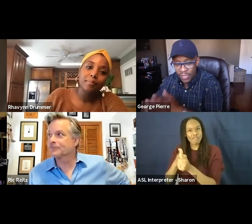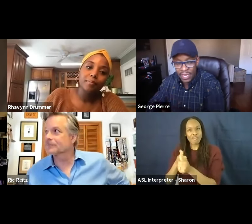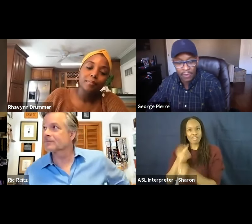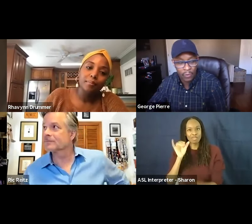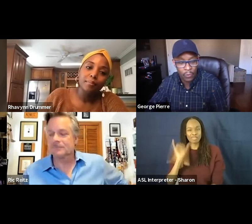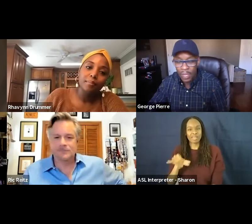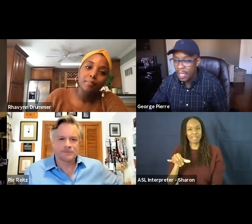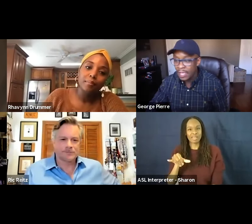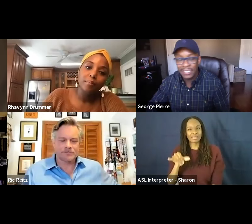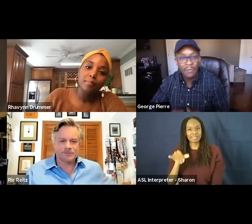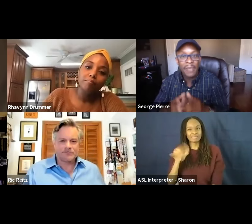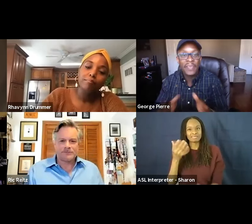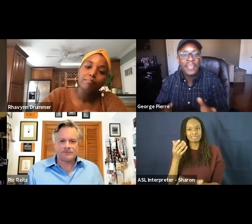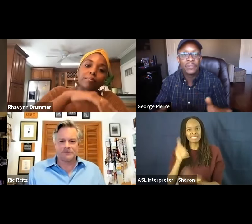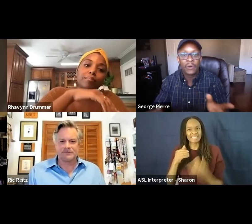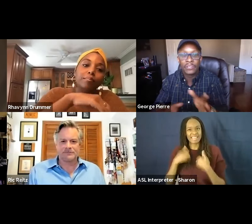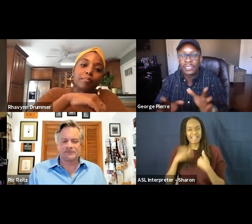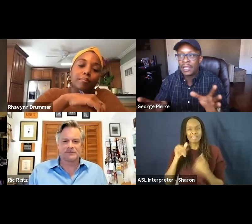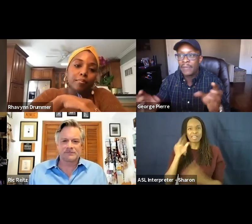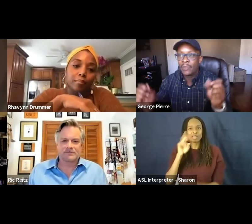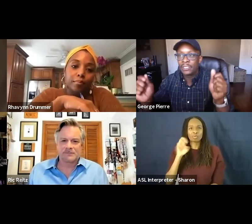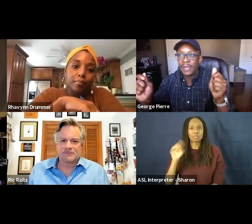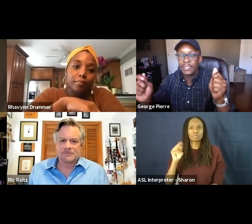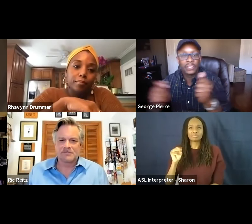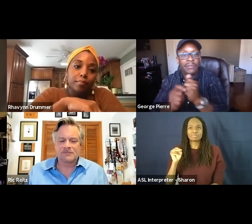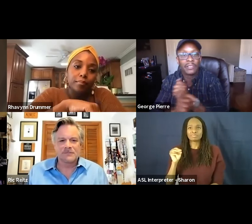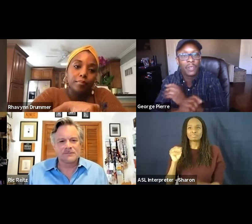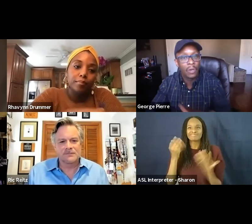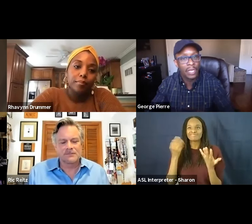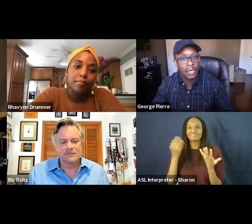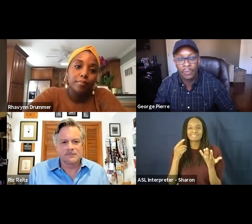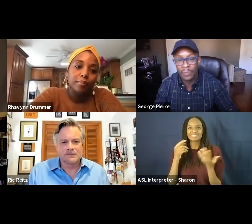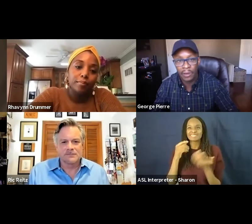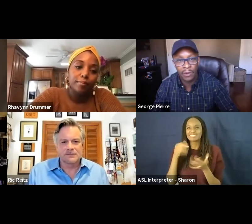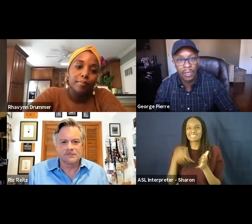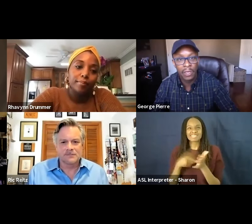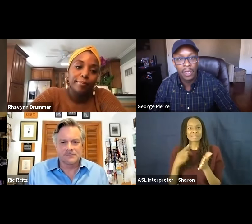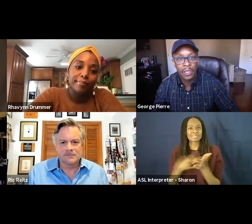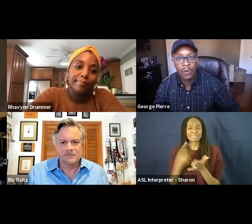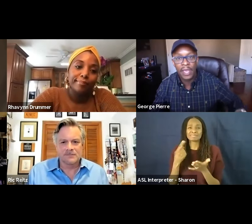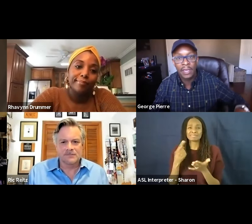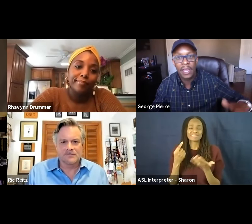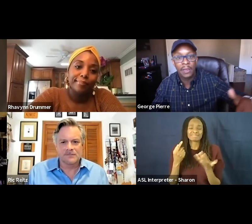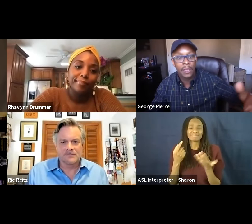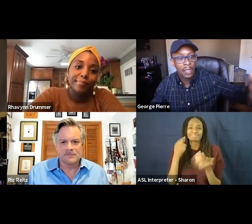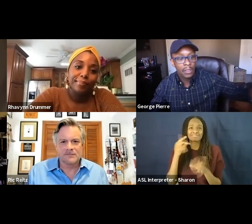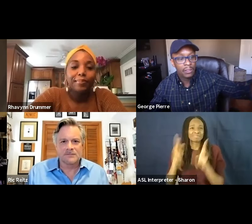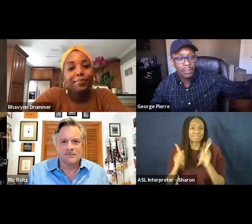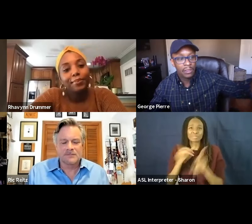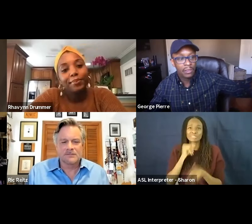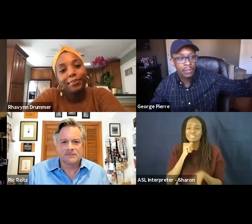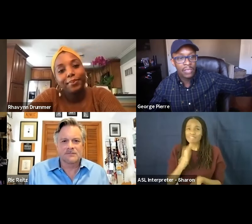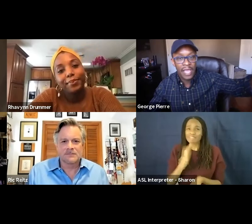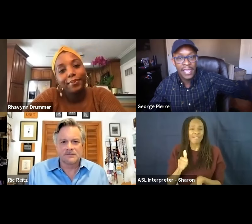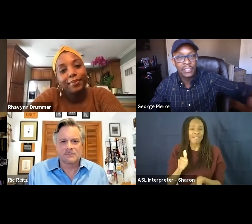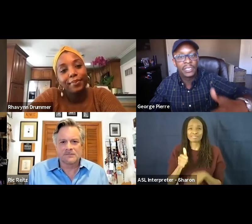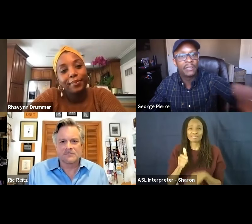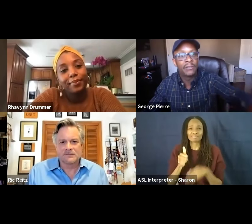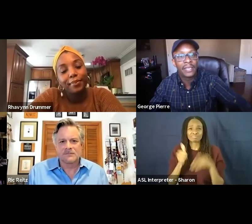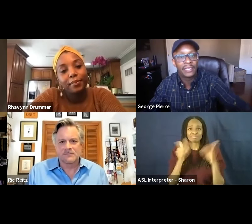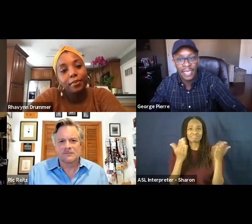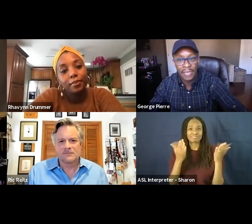when you get in that room, some of my peeves are just kind of like when somebody just totally unprepared, and the